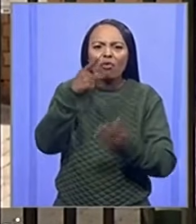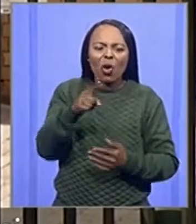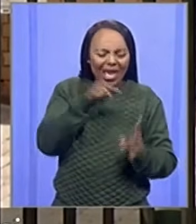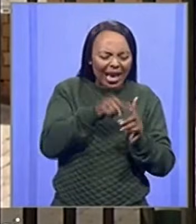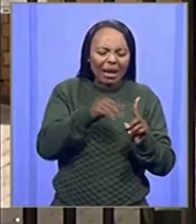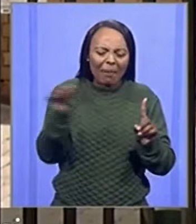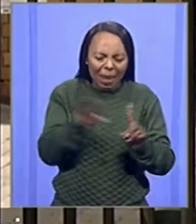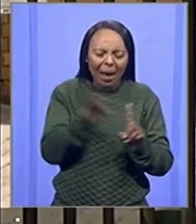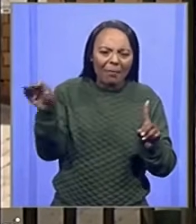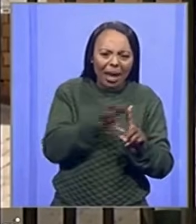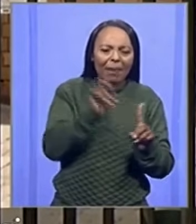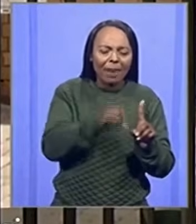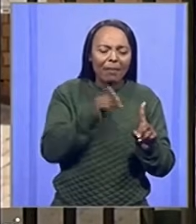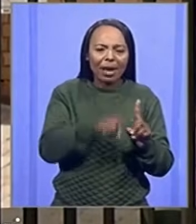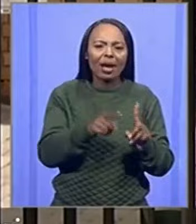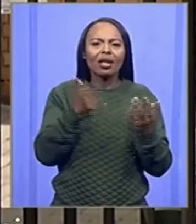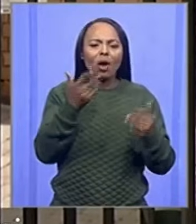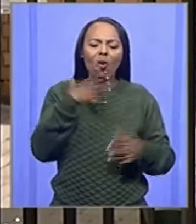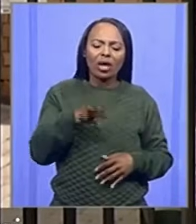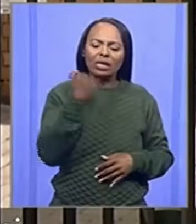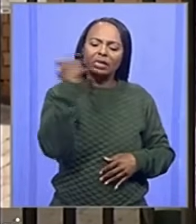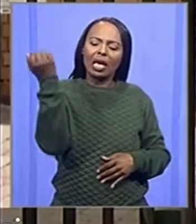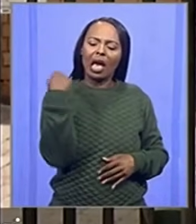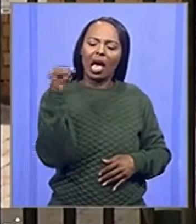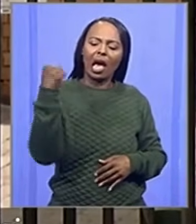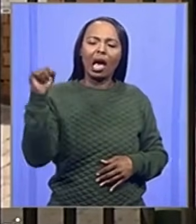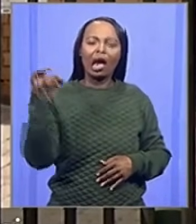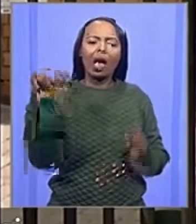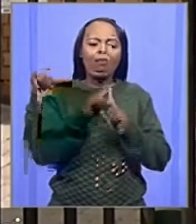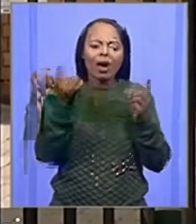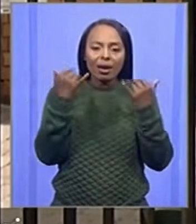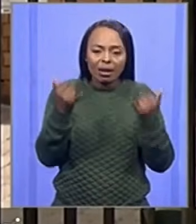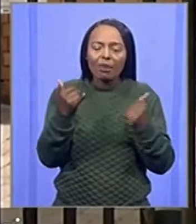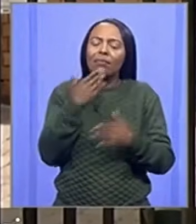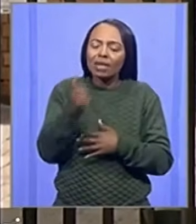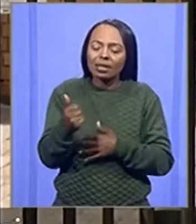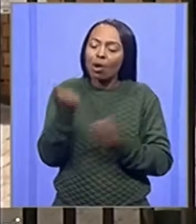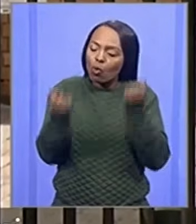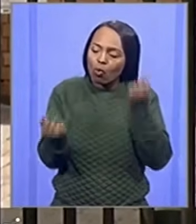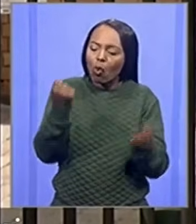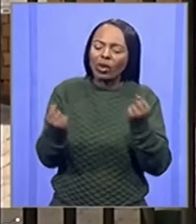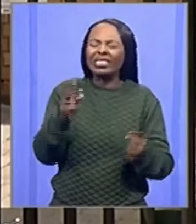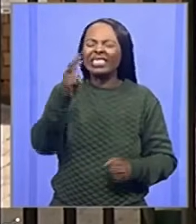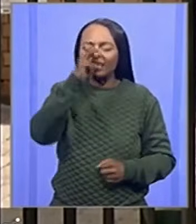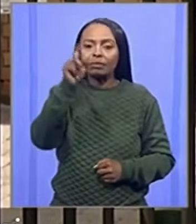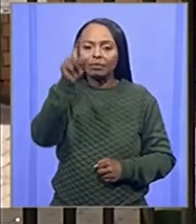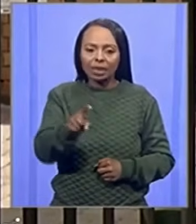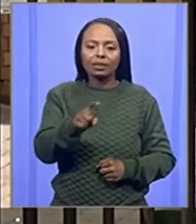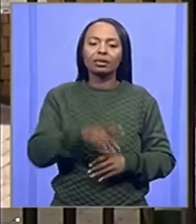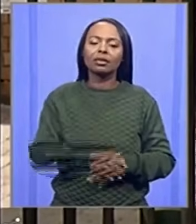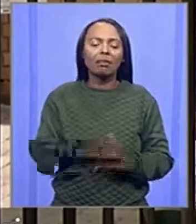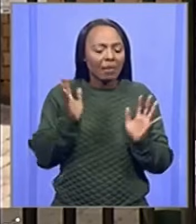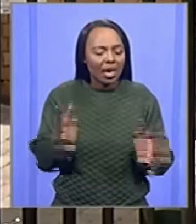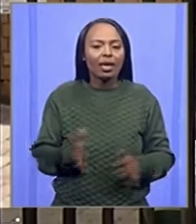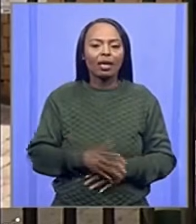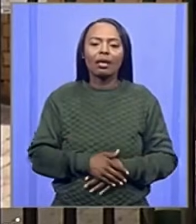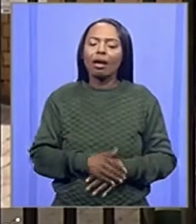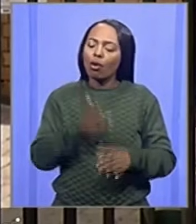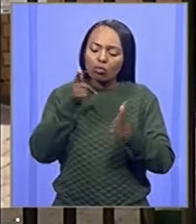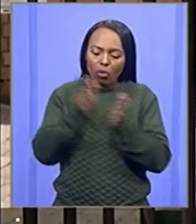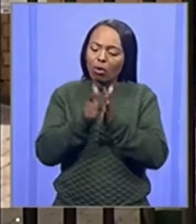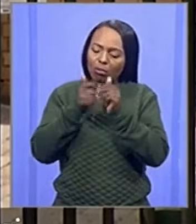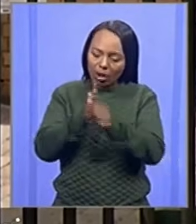mme ha le gampino batla go itatora mme re kopa hela gore tsogo la molao le bereke dilo tsotlhe tse segomotsi a di